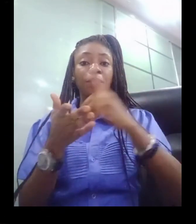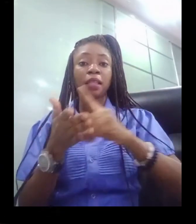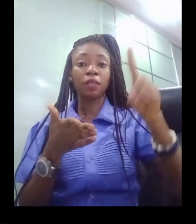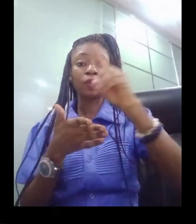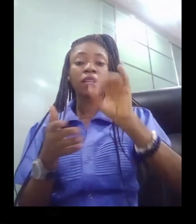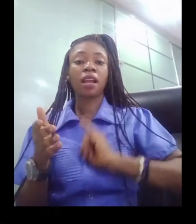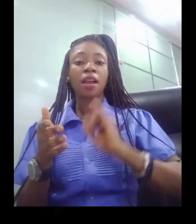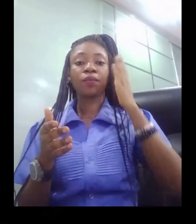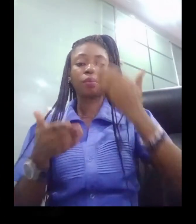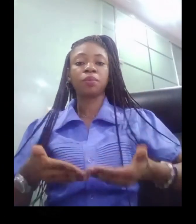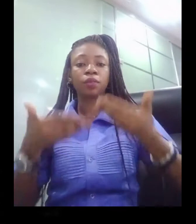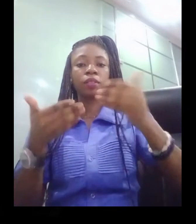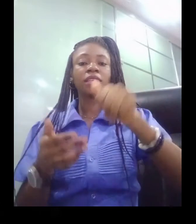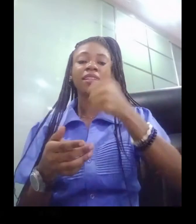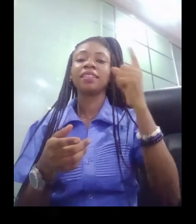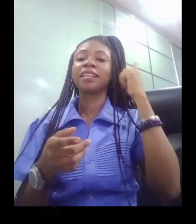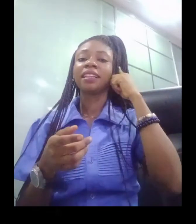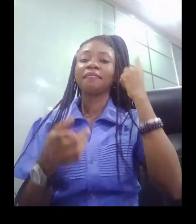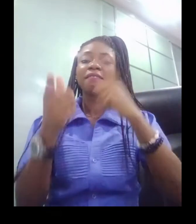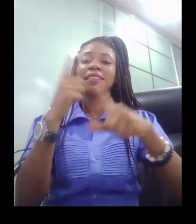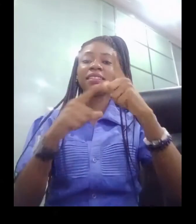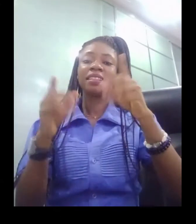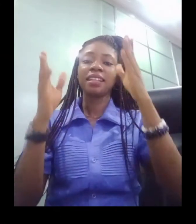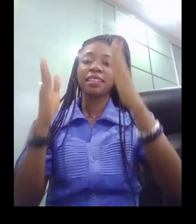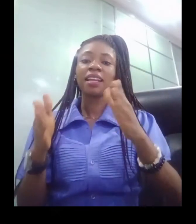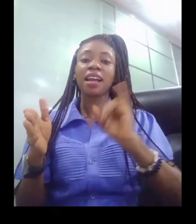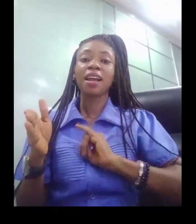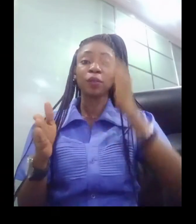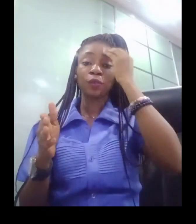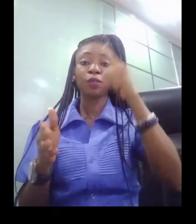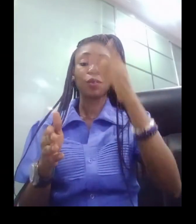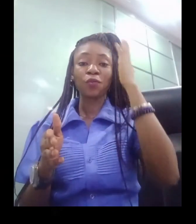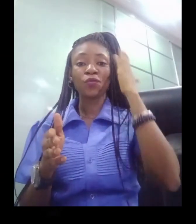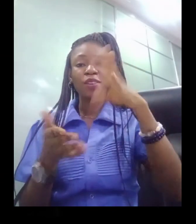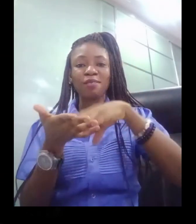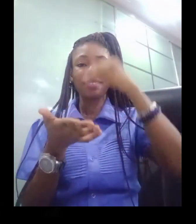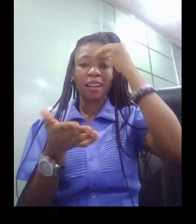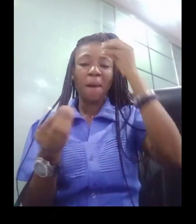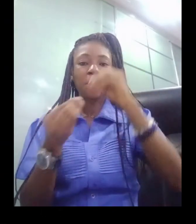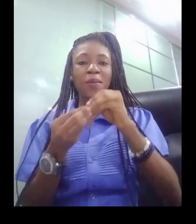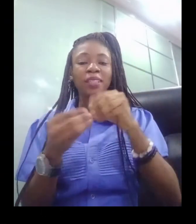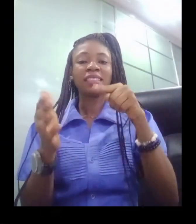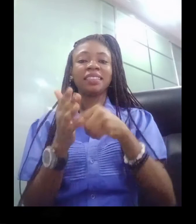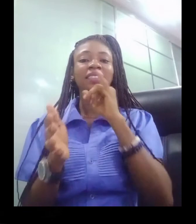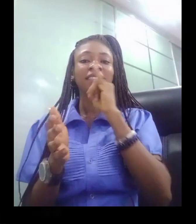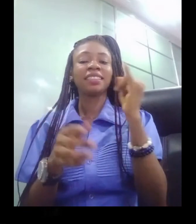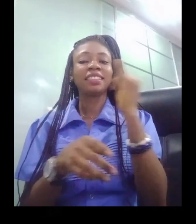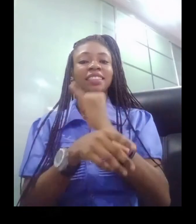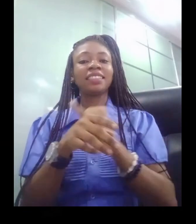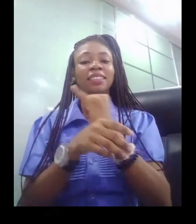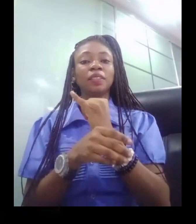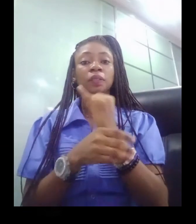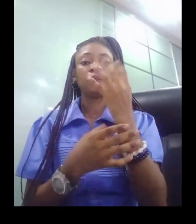deaf signer, and I bet you are going to learn more. So this is the indigenous hands,